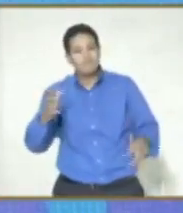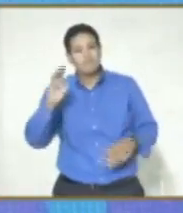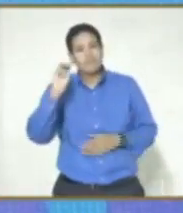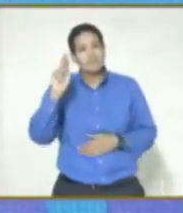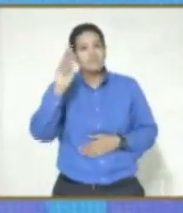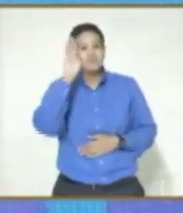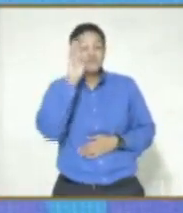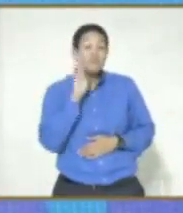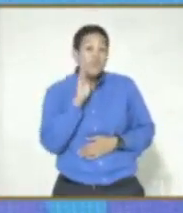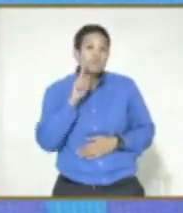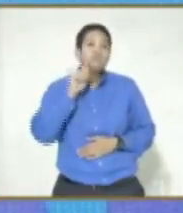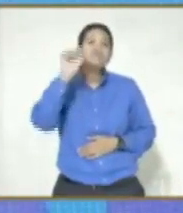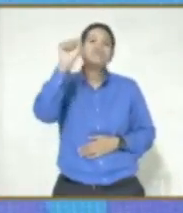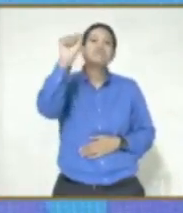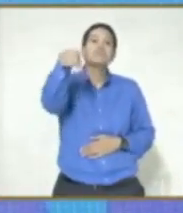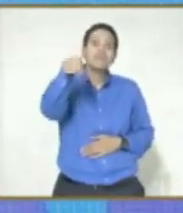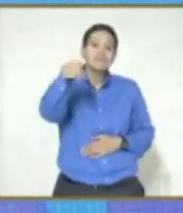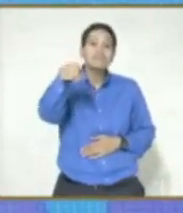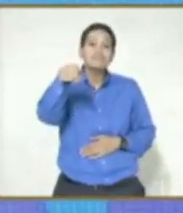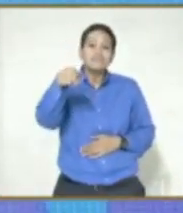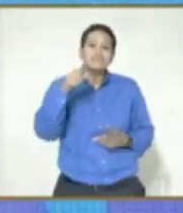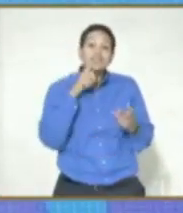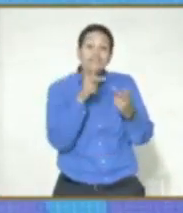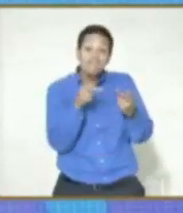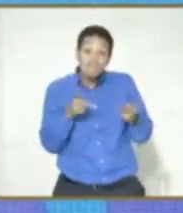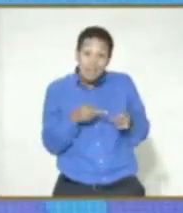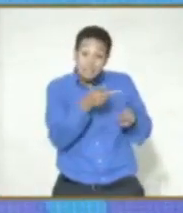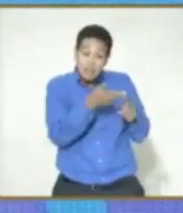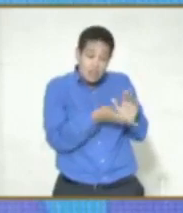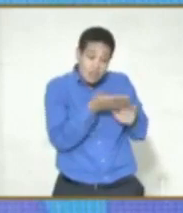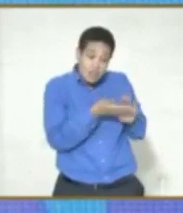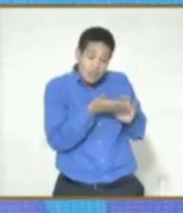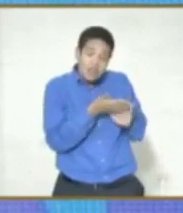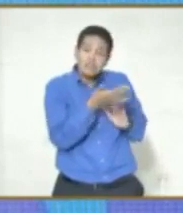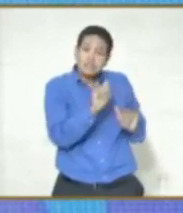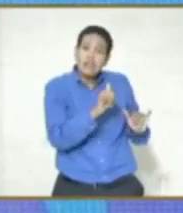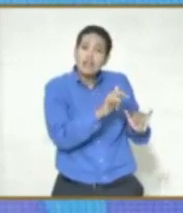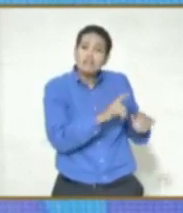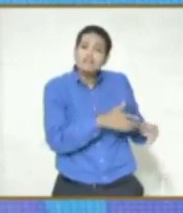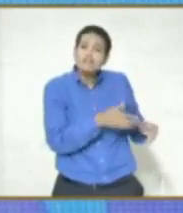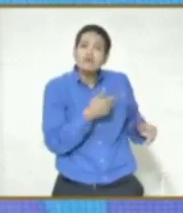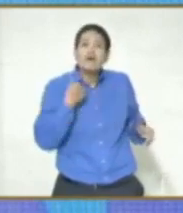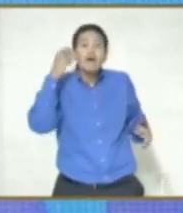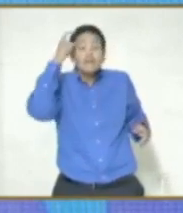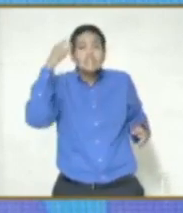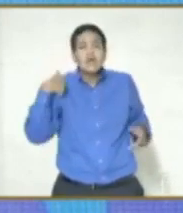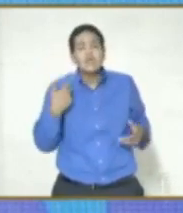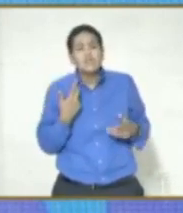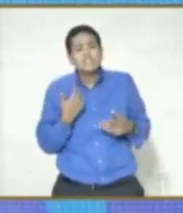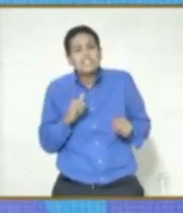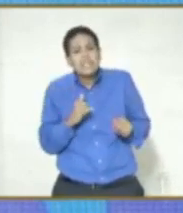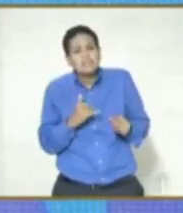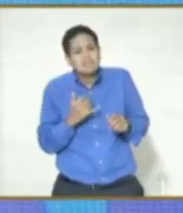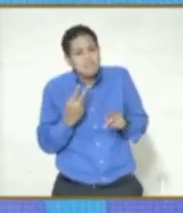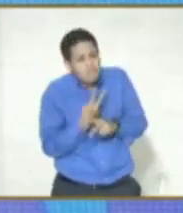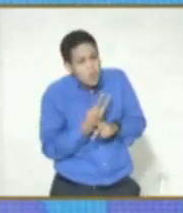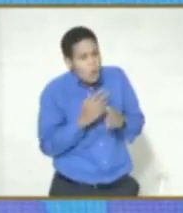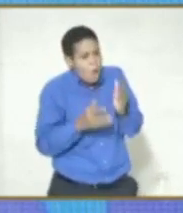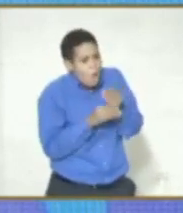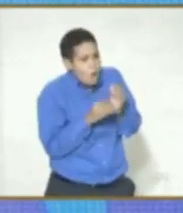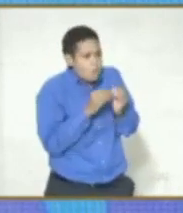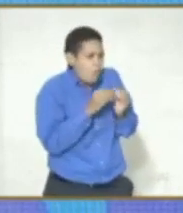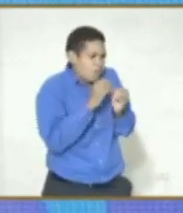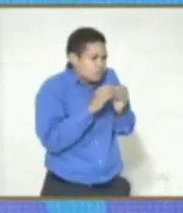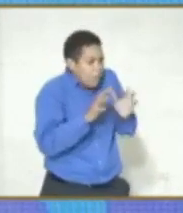Brown, yes, the facility is up and running. We are still working on the facility.